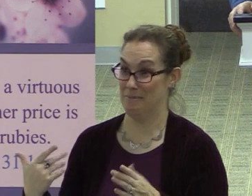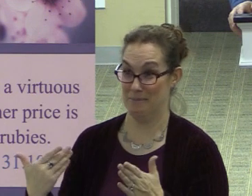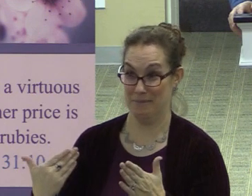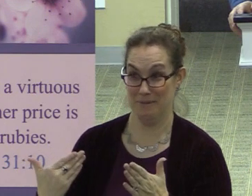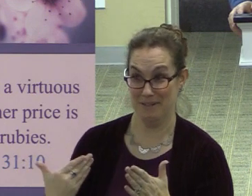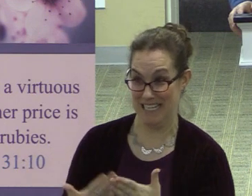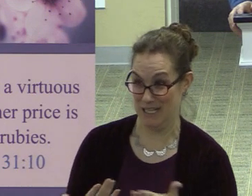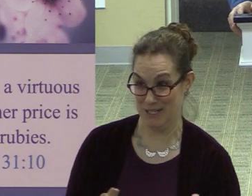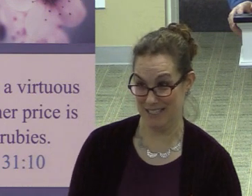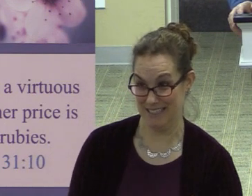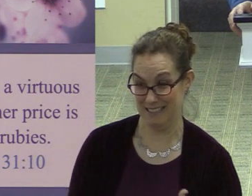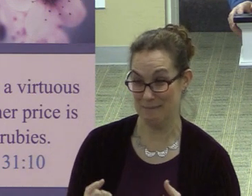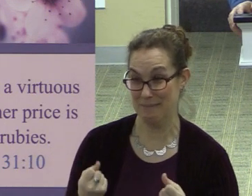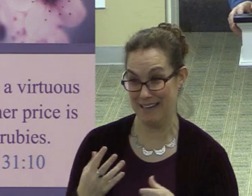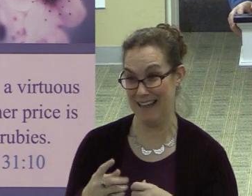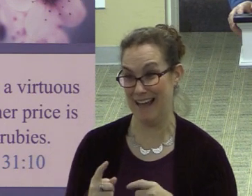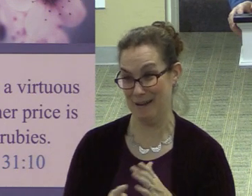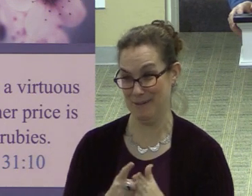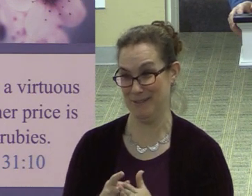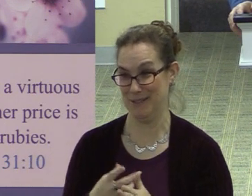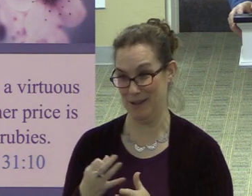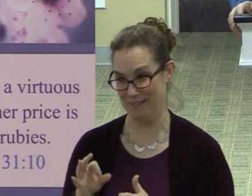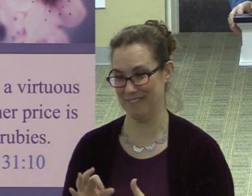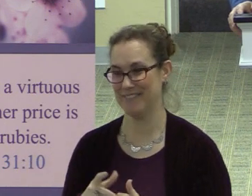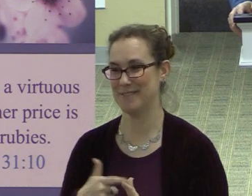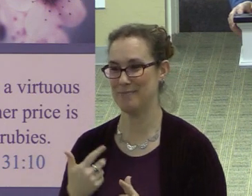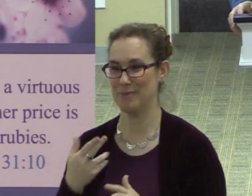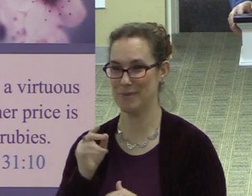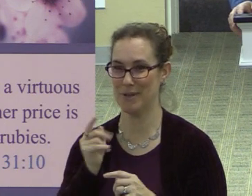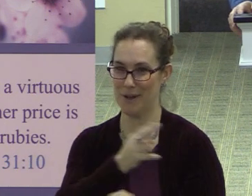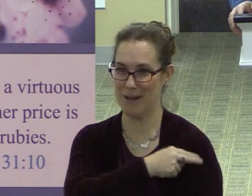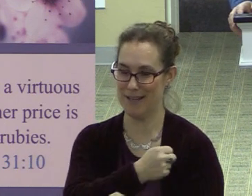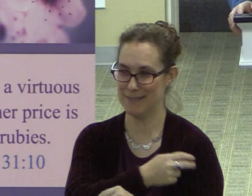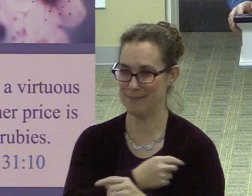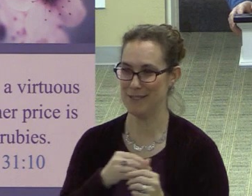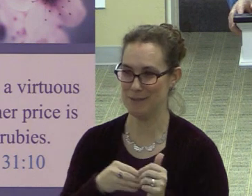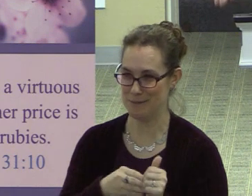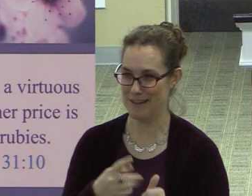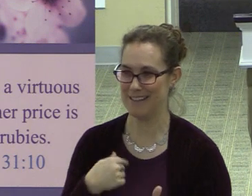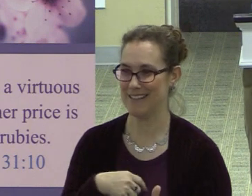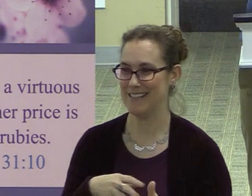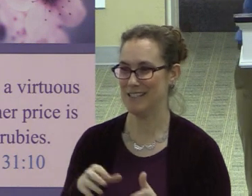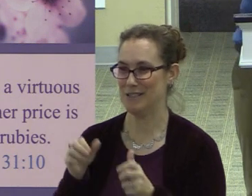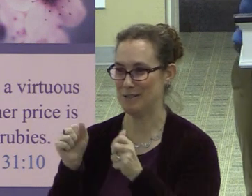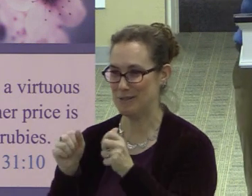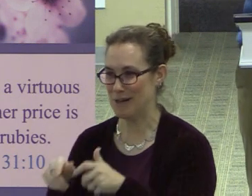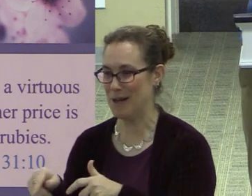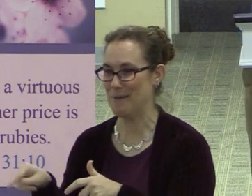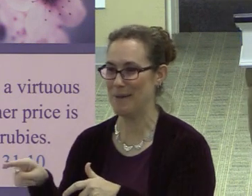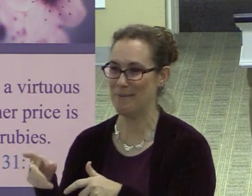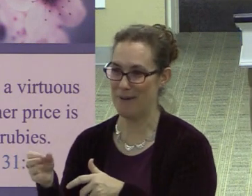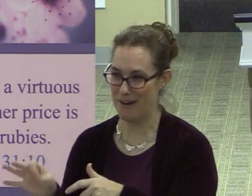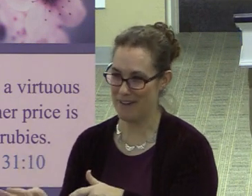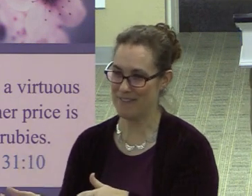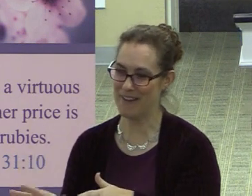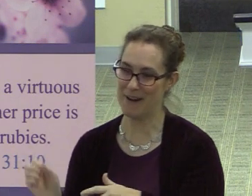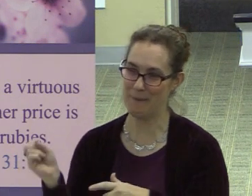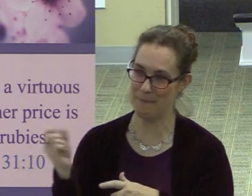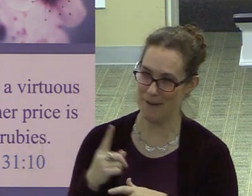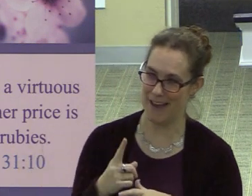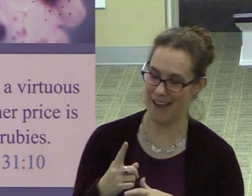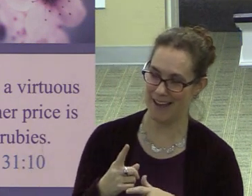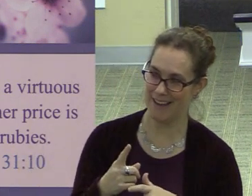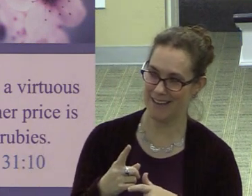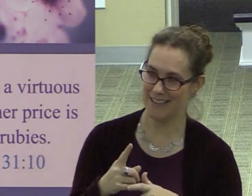out. So we get in there. We get to the hospital he directed us to, drop Mary and Daniel off. I head back. I'm trying to get in the parking lot. They